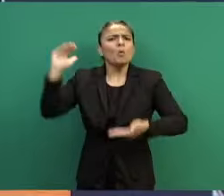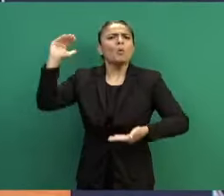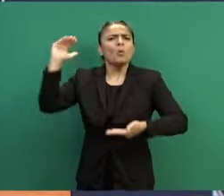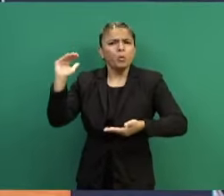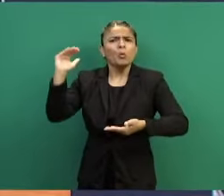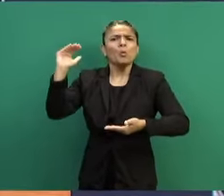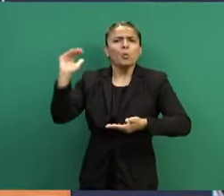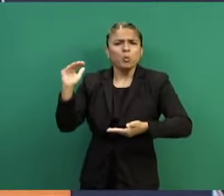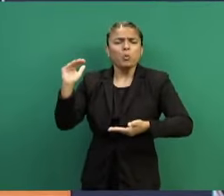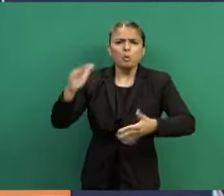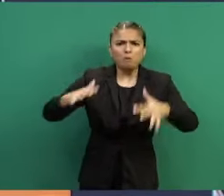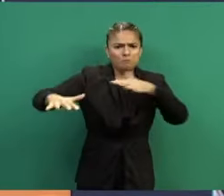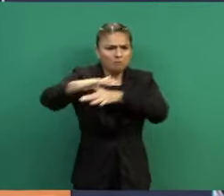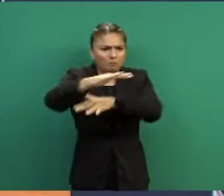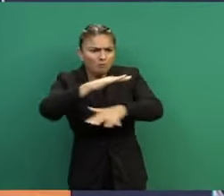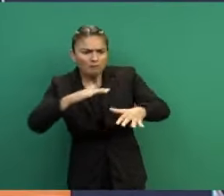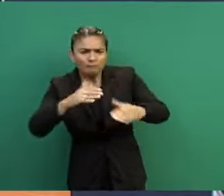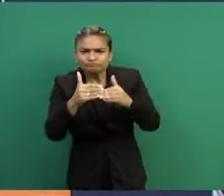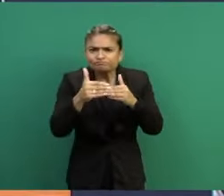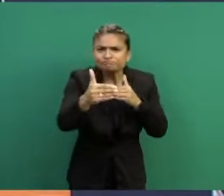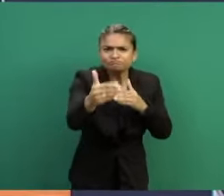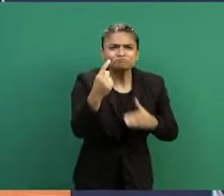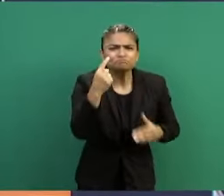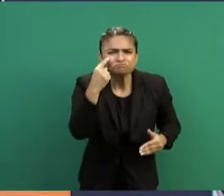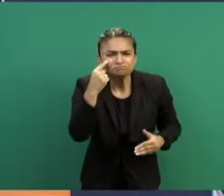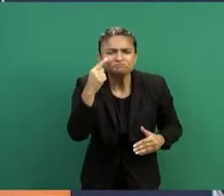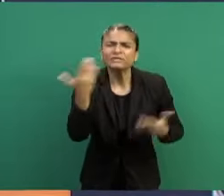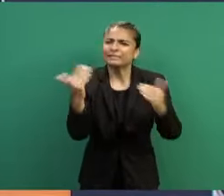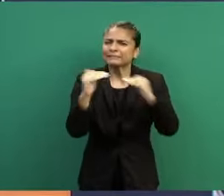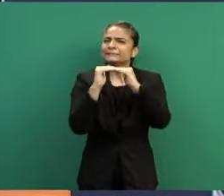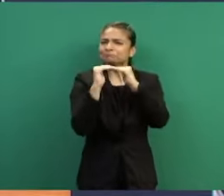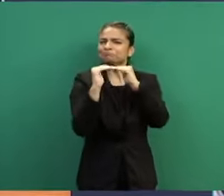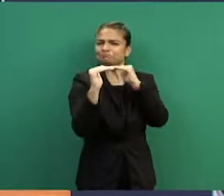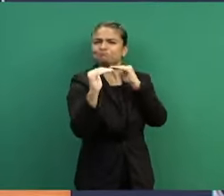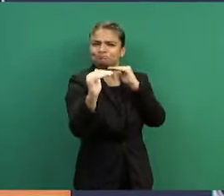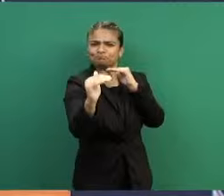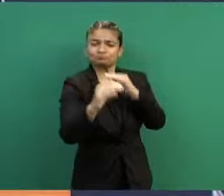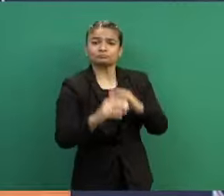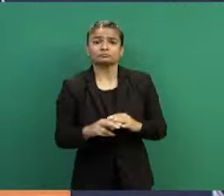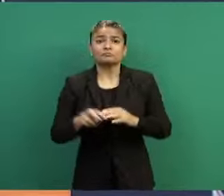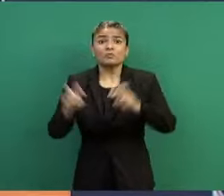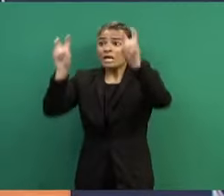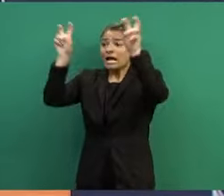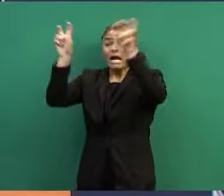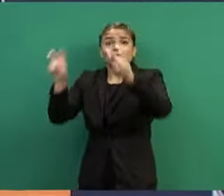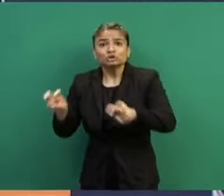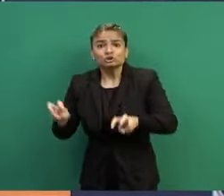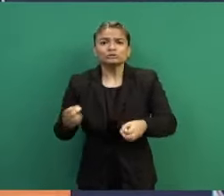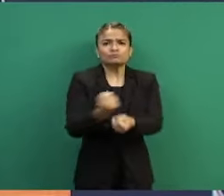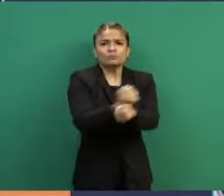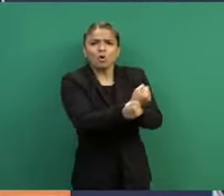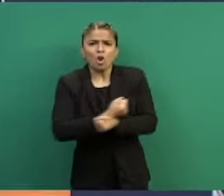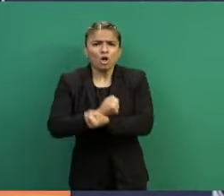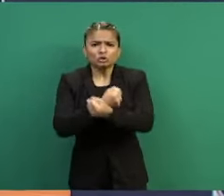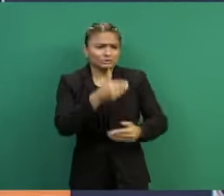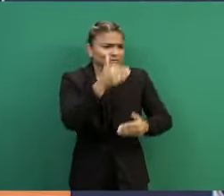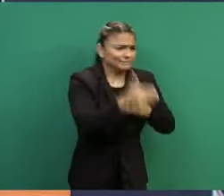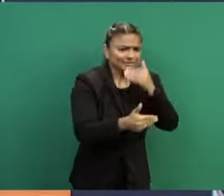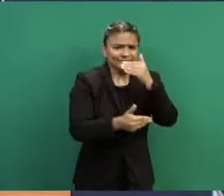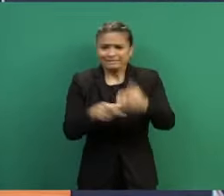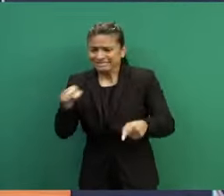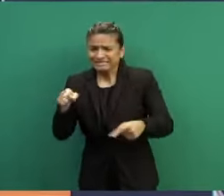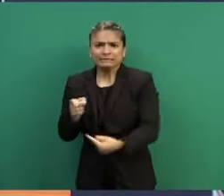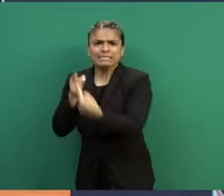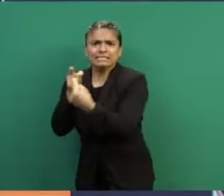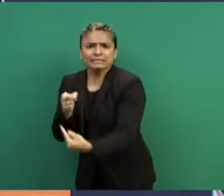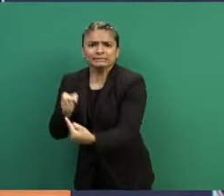muted. Energy and logistical constraints are still binding on economic activity and generally increase